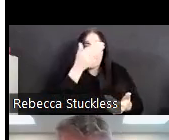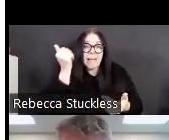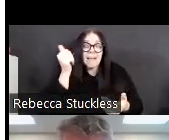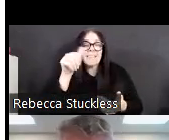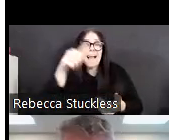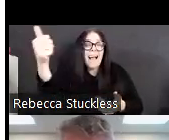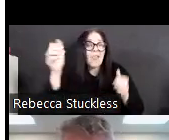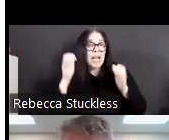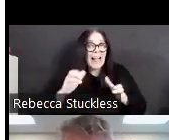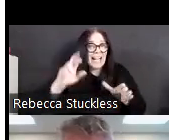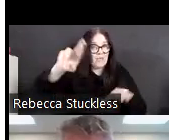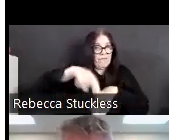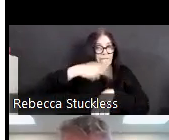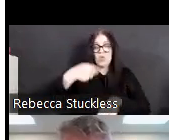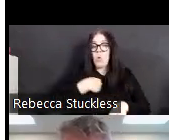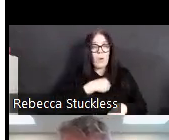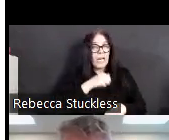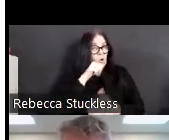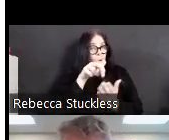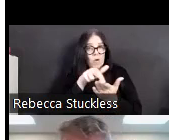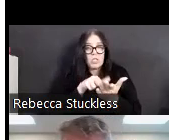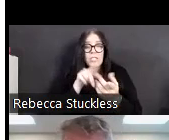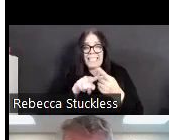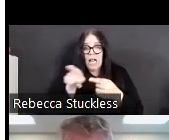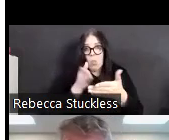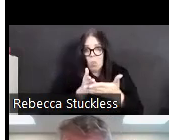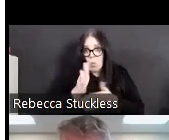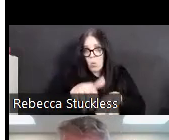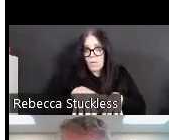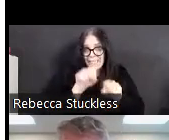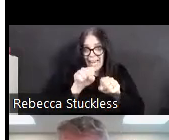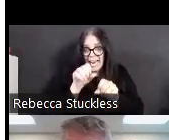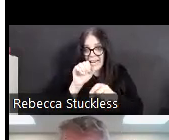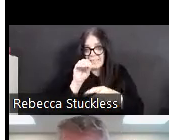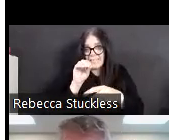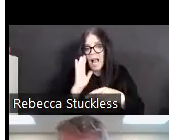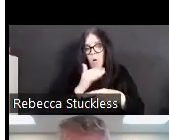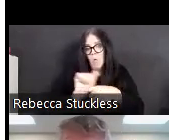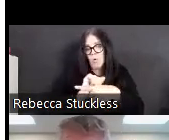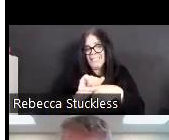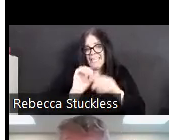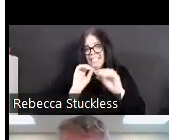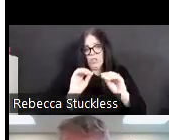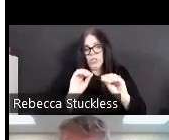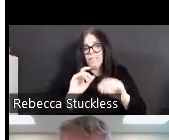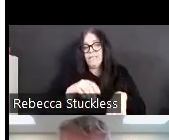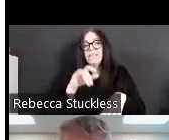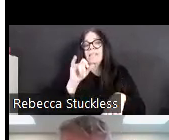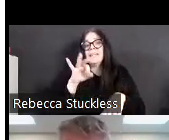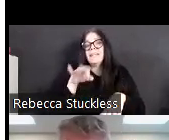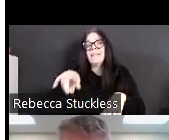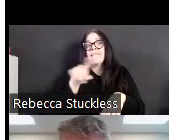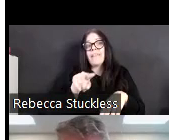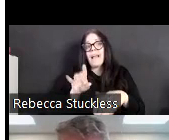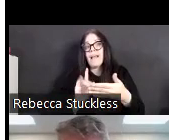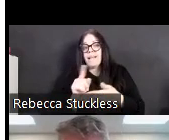even register them until they've gone through our orientation. And if they're not, if they've come out of Math Booster,